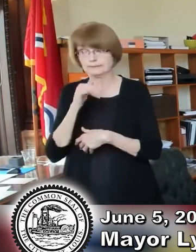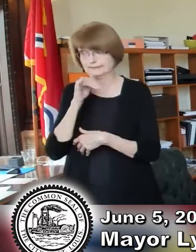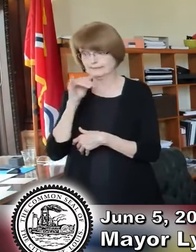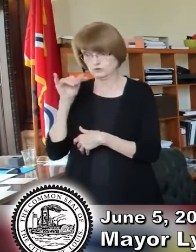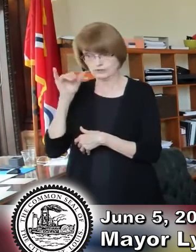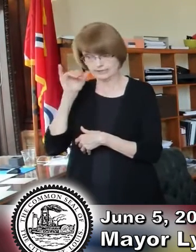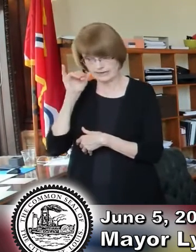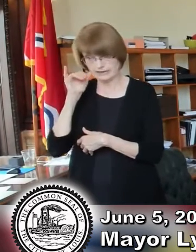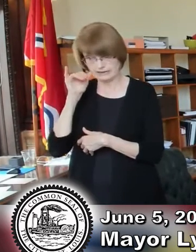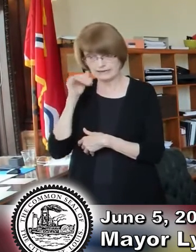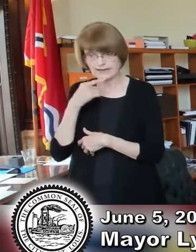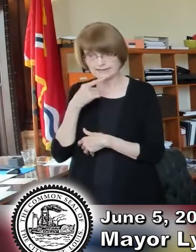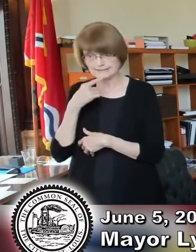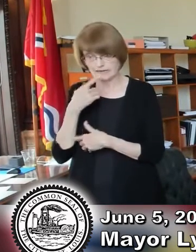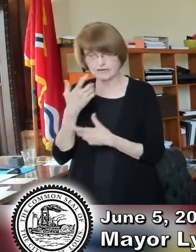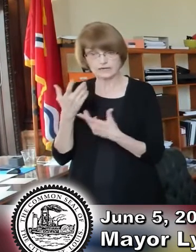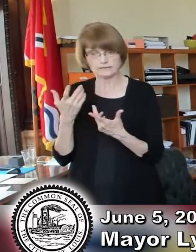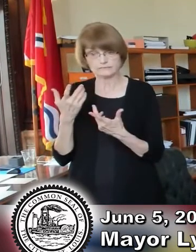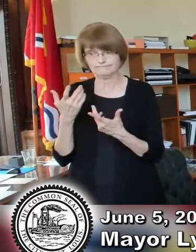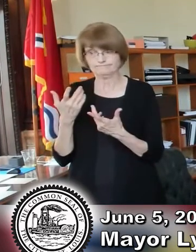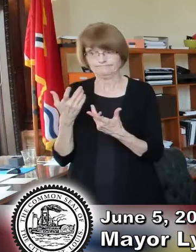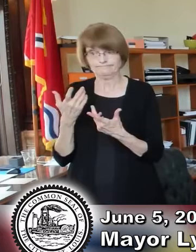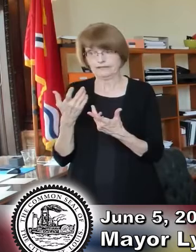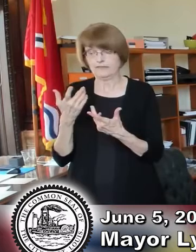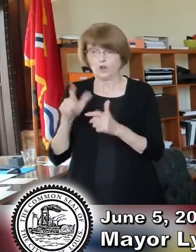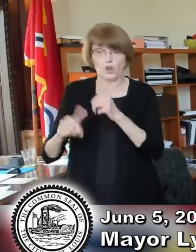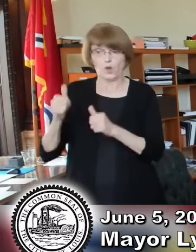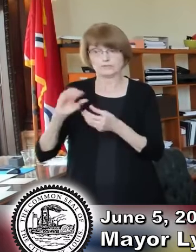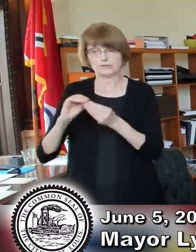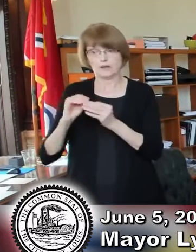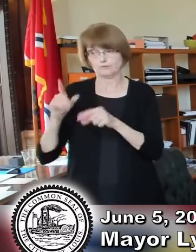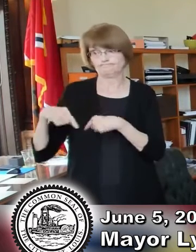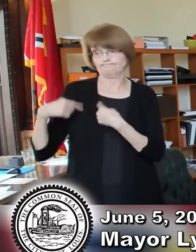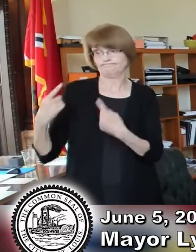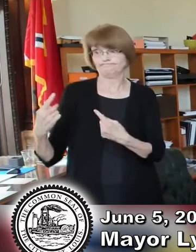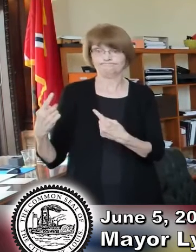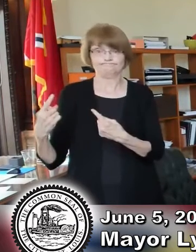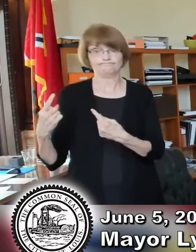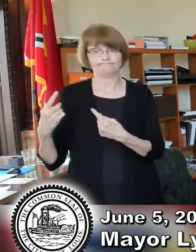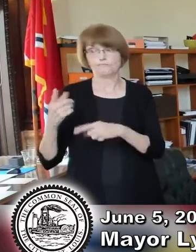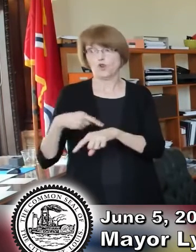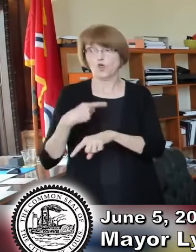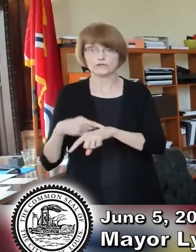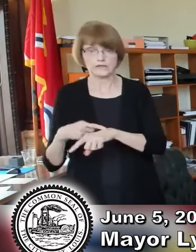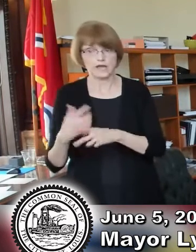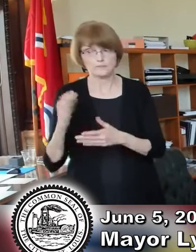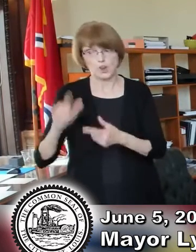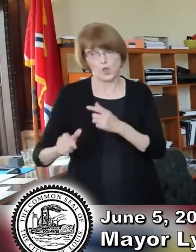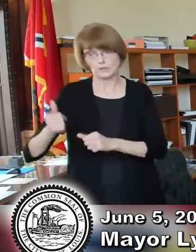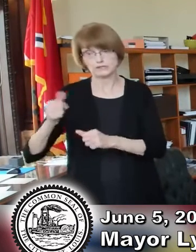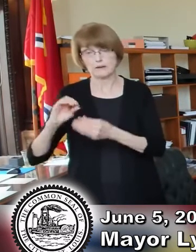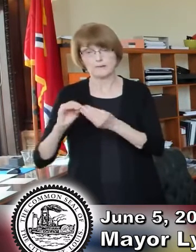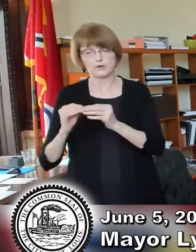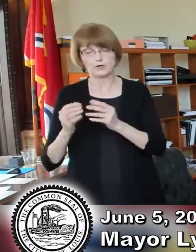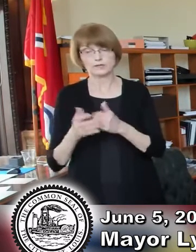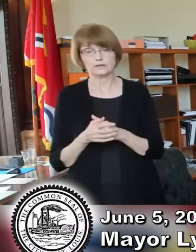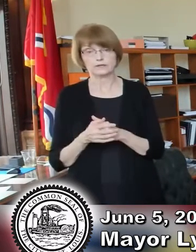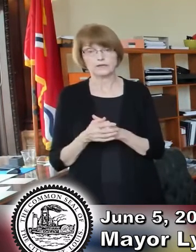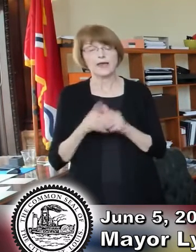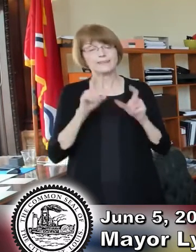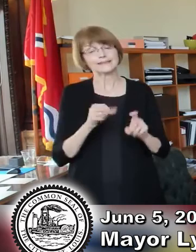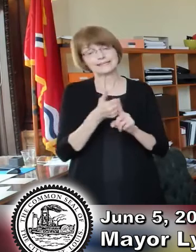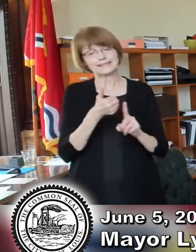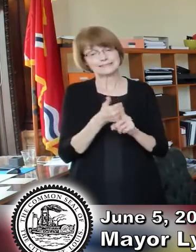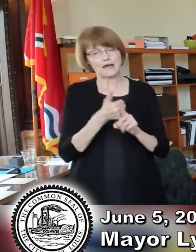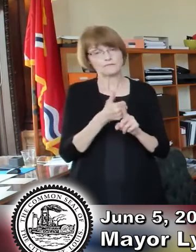yesterday, and that's the lowest it's been in ages. So it doesn't doing the